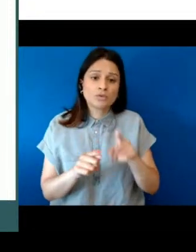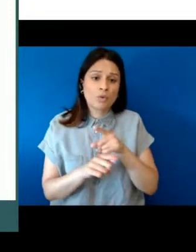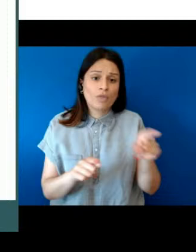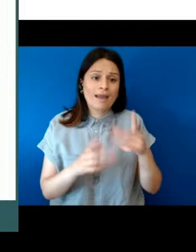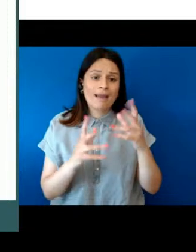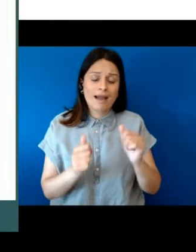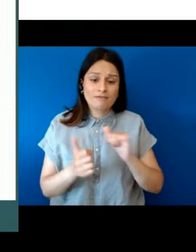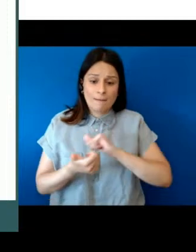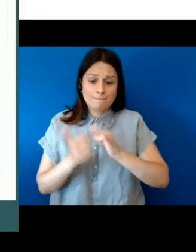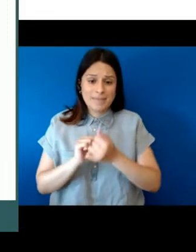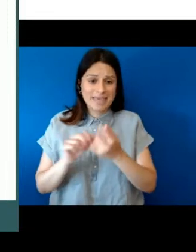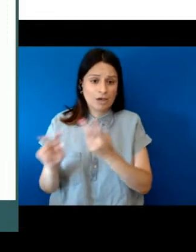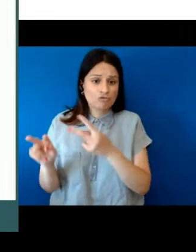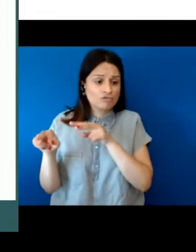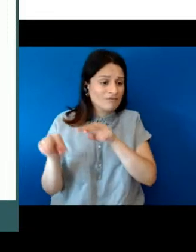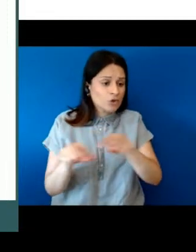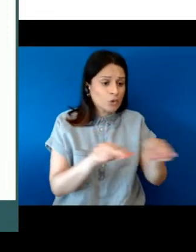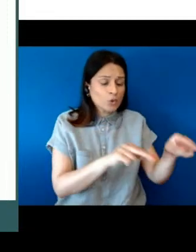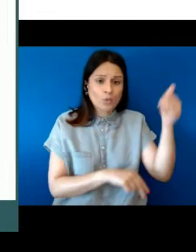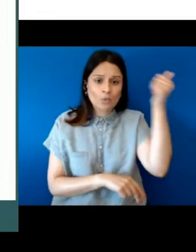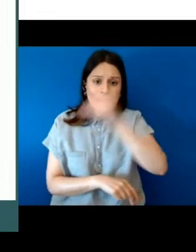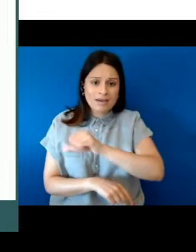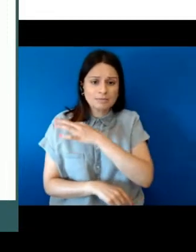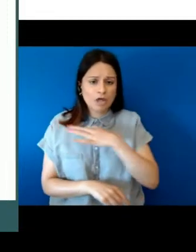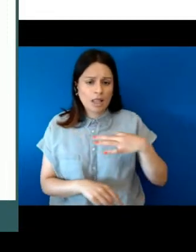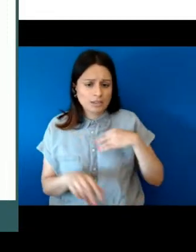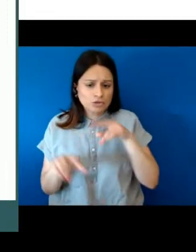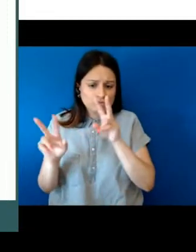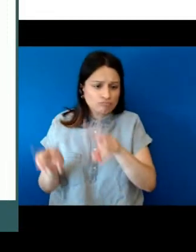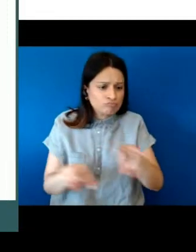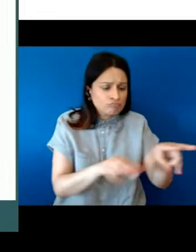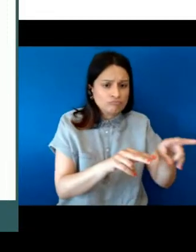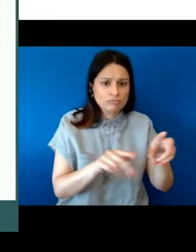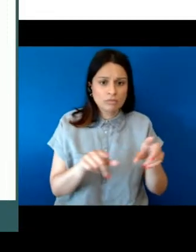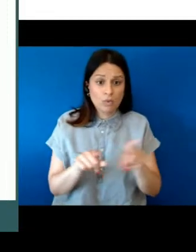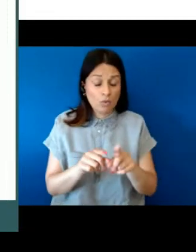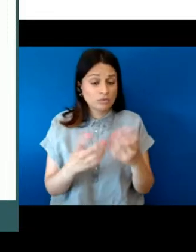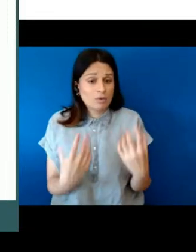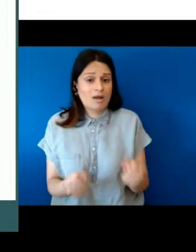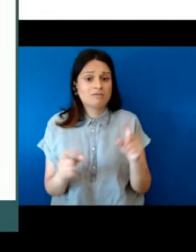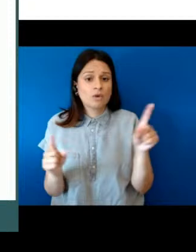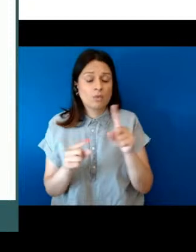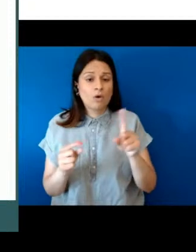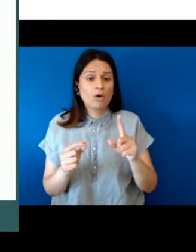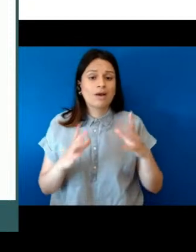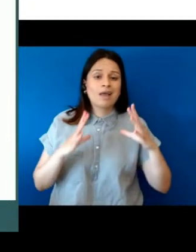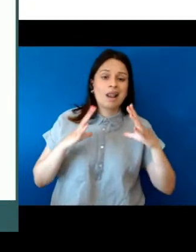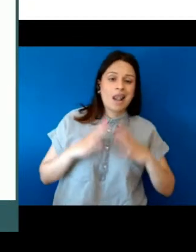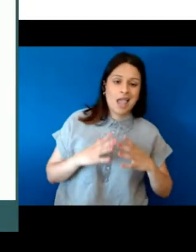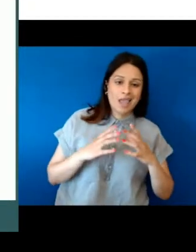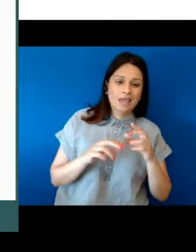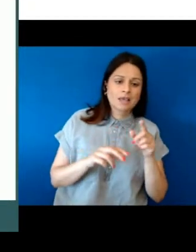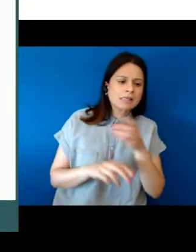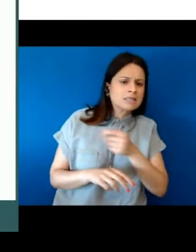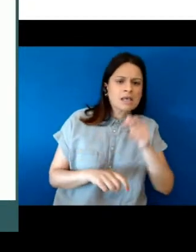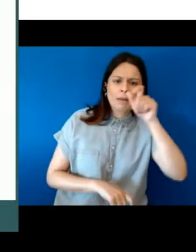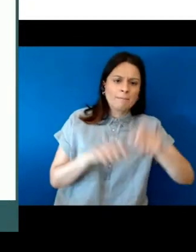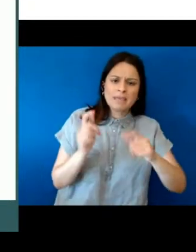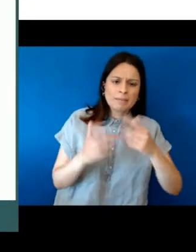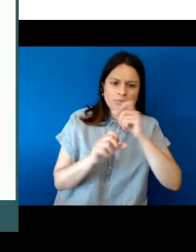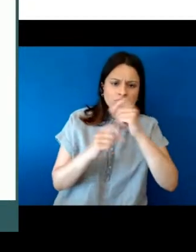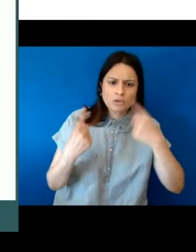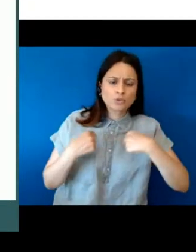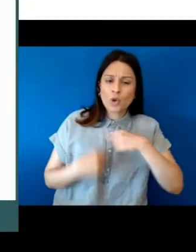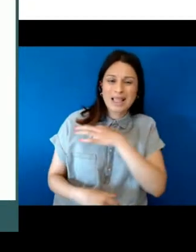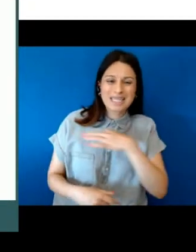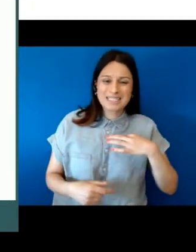expert clinicians, and we have them also lay reviewed for understandability. We used to have